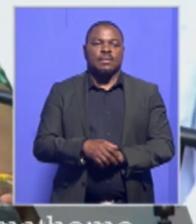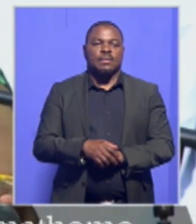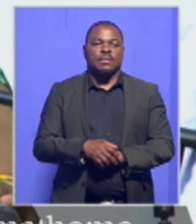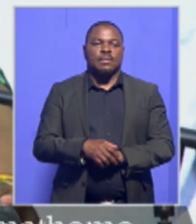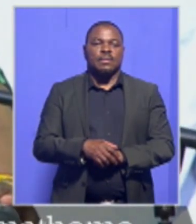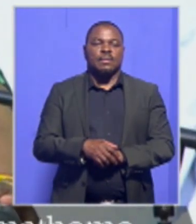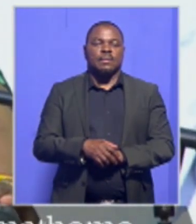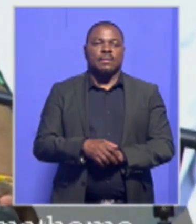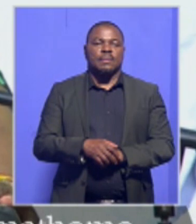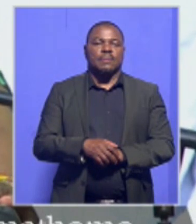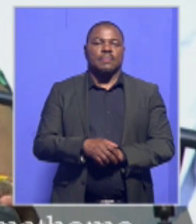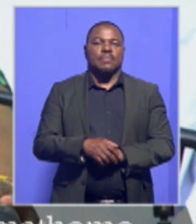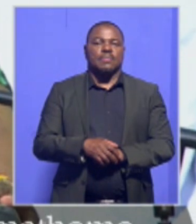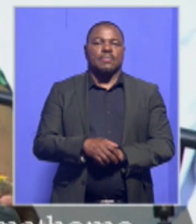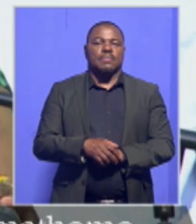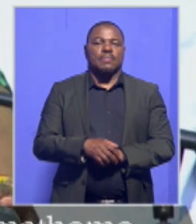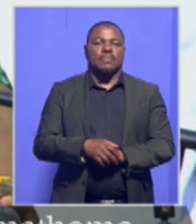kahle